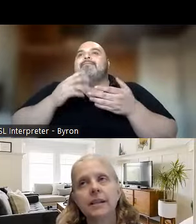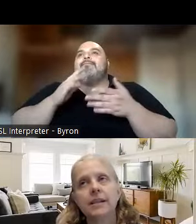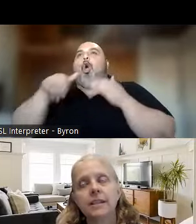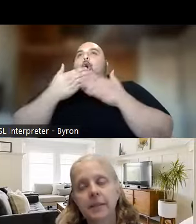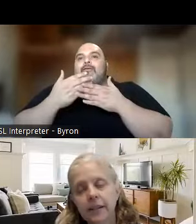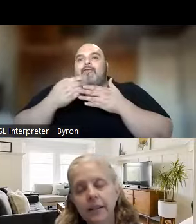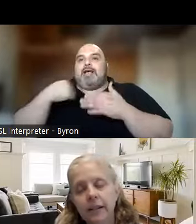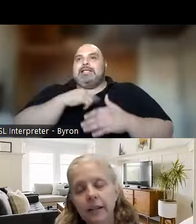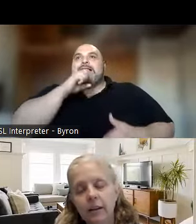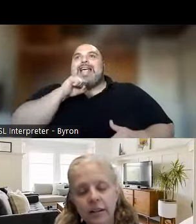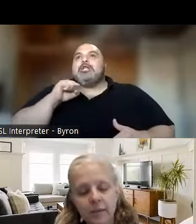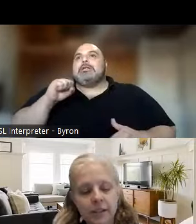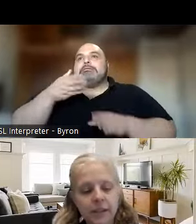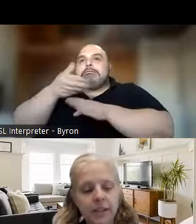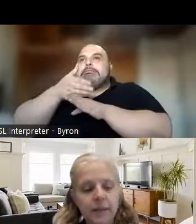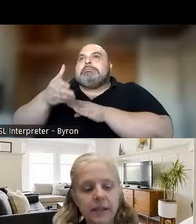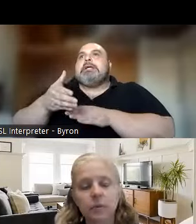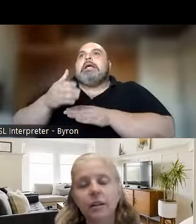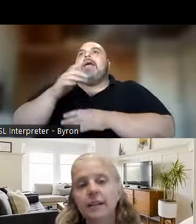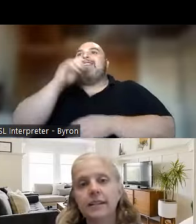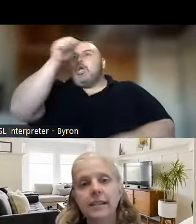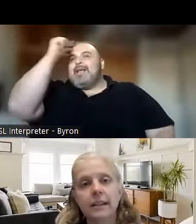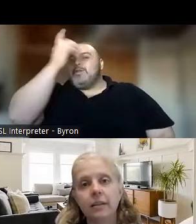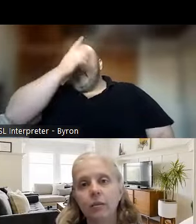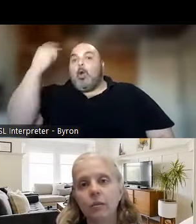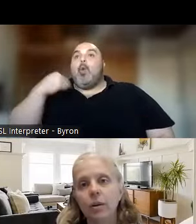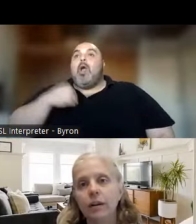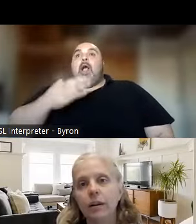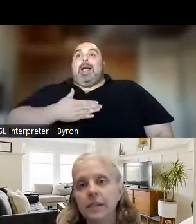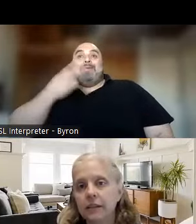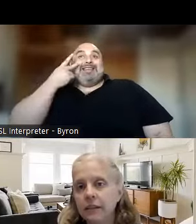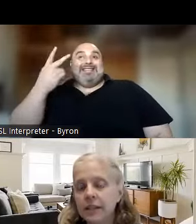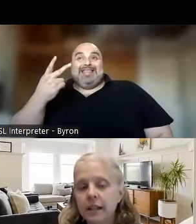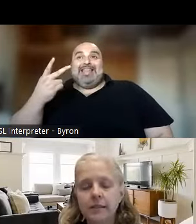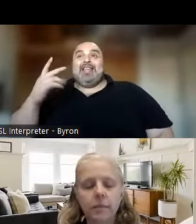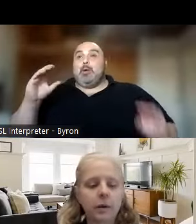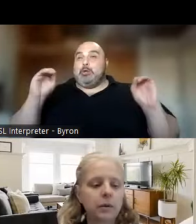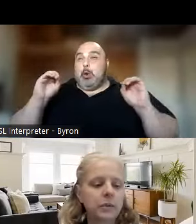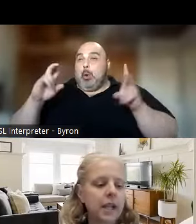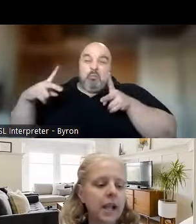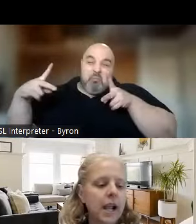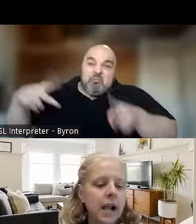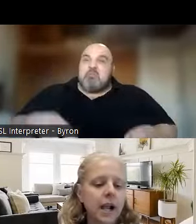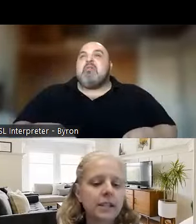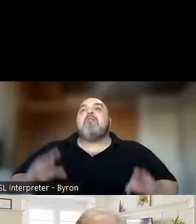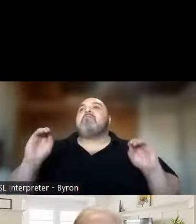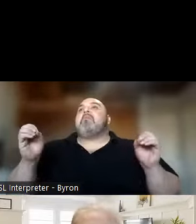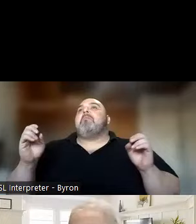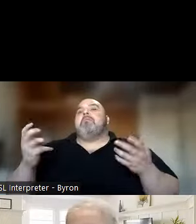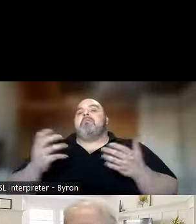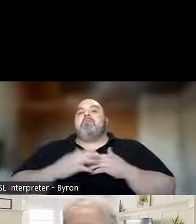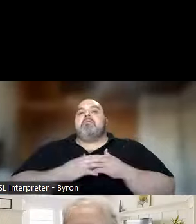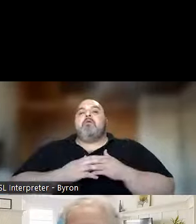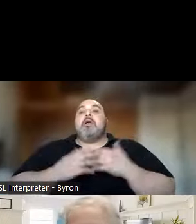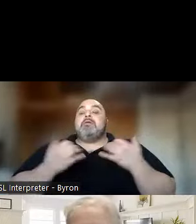aging space and specifically in the Alzheimer's and dementia space, we're glad to see that there weren't significant cuts proposed. And